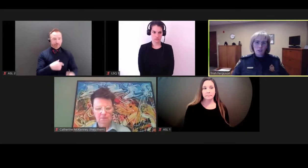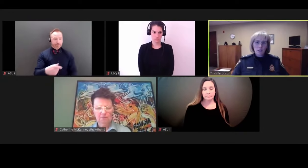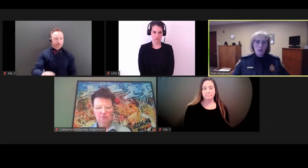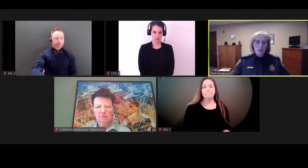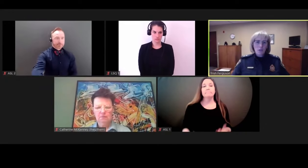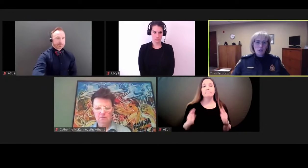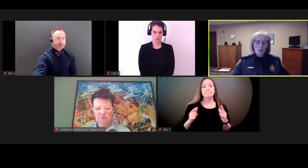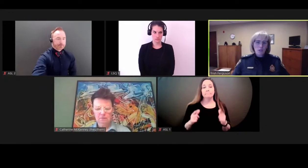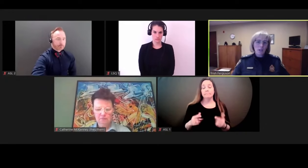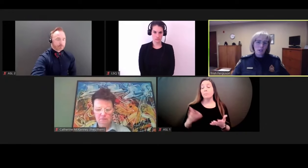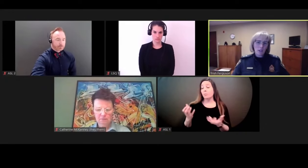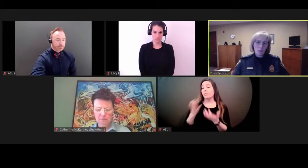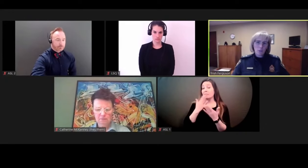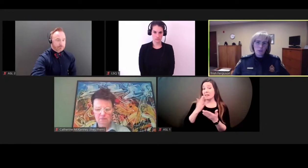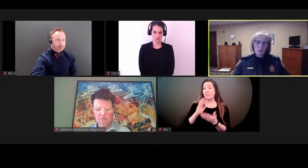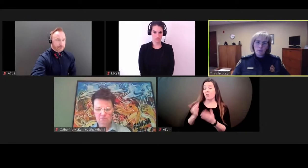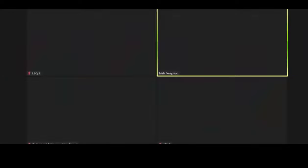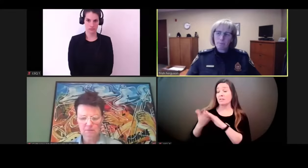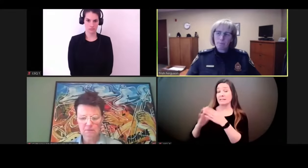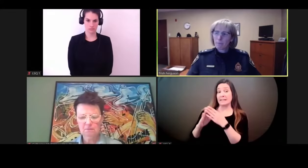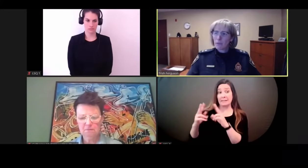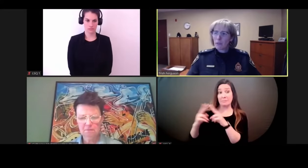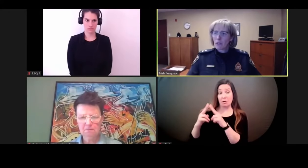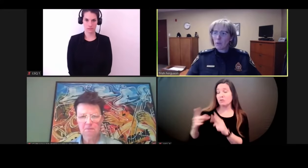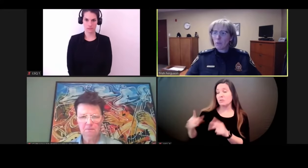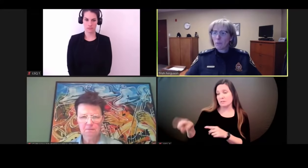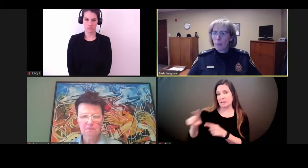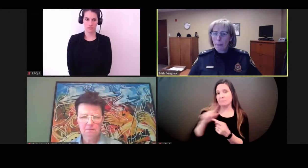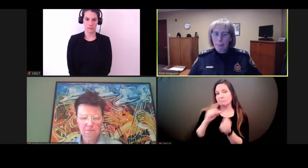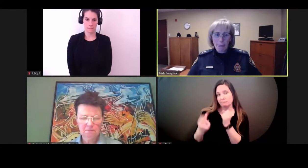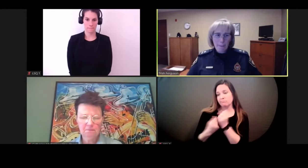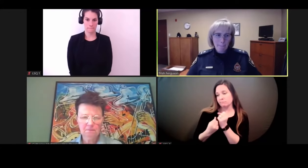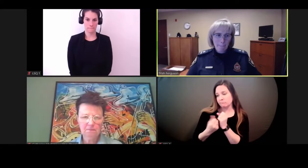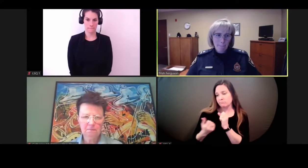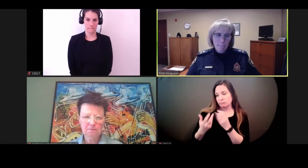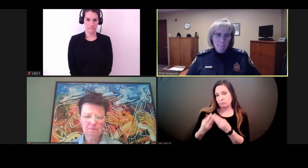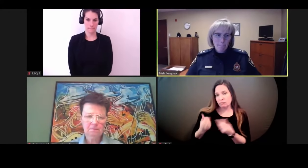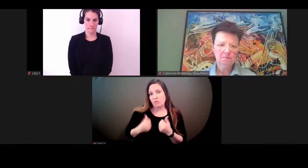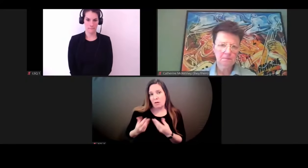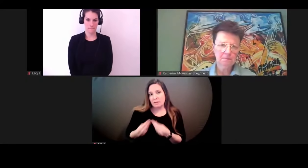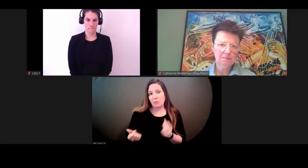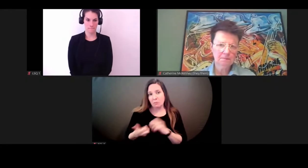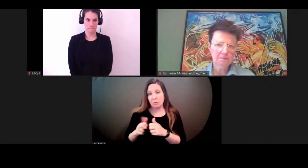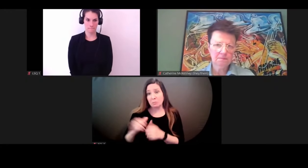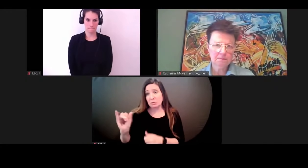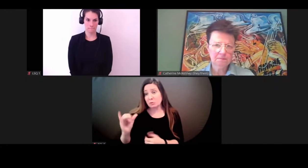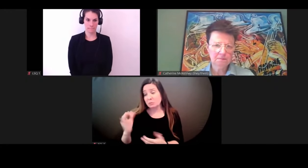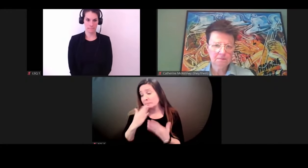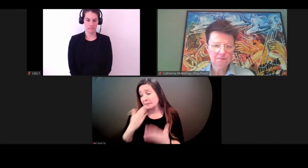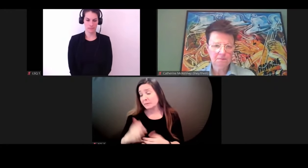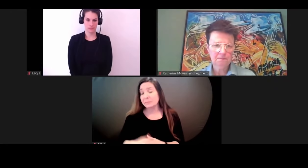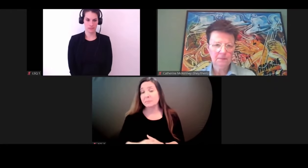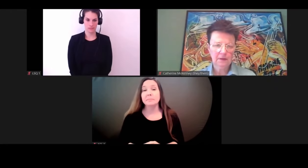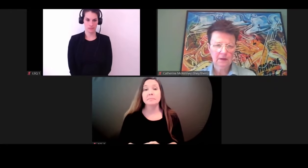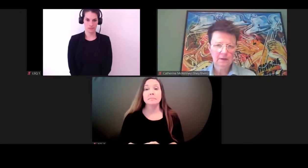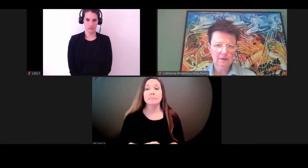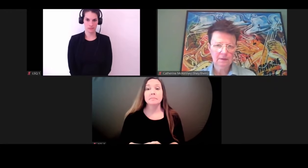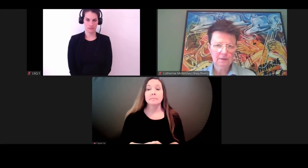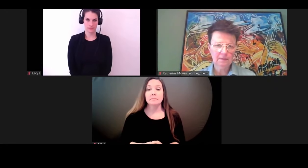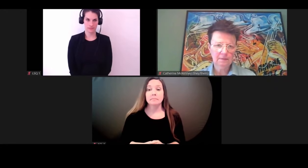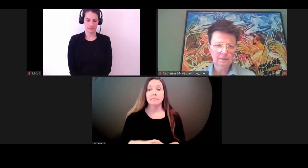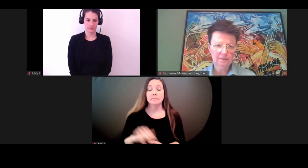these are issues that they can help with as well. Thank you. I'll now